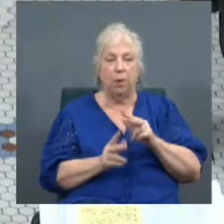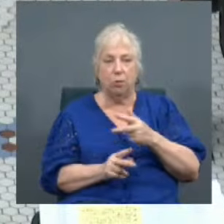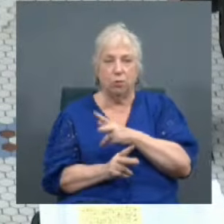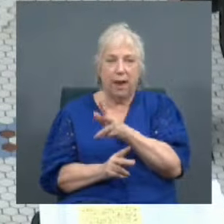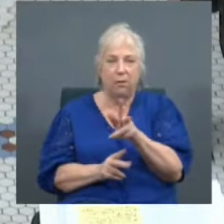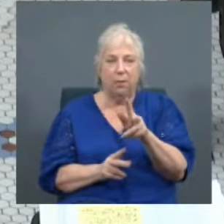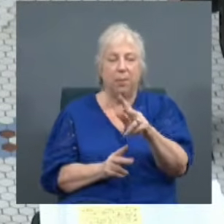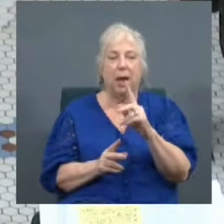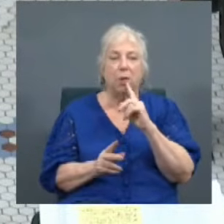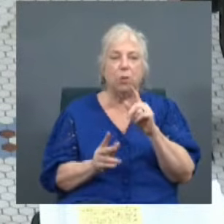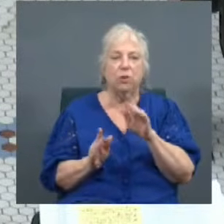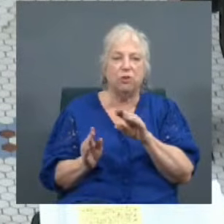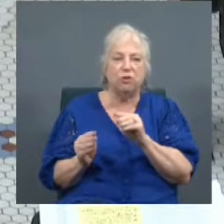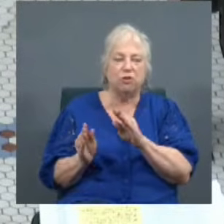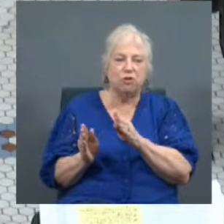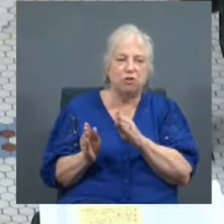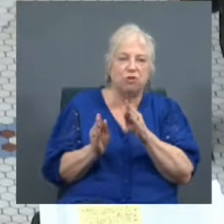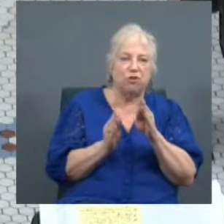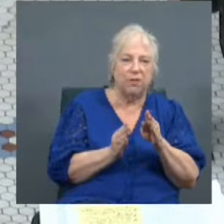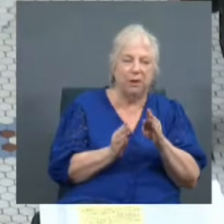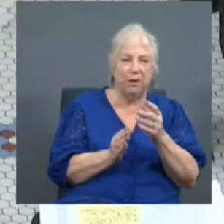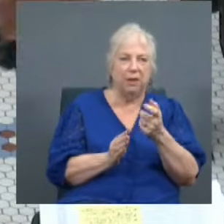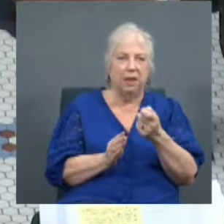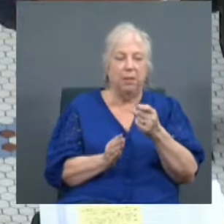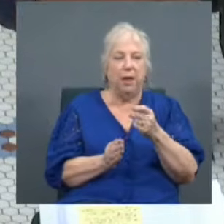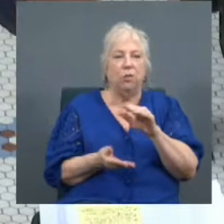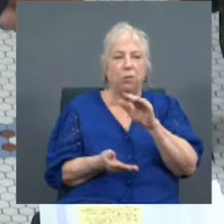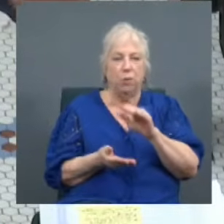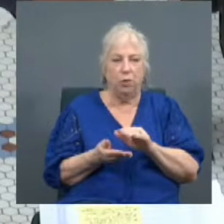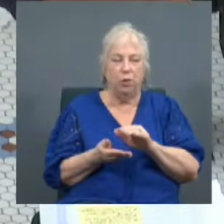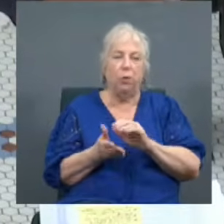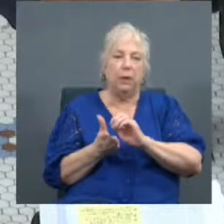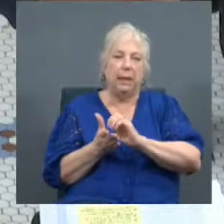little bit to reduce the amount of,